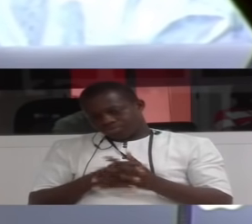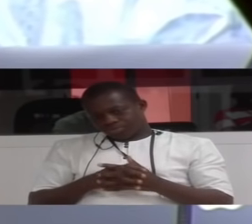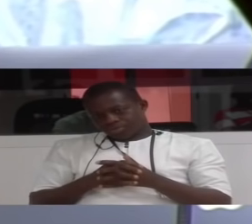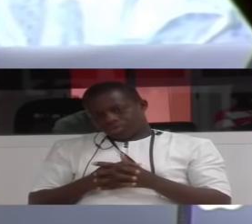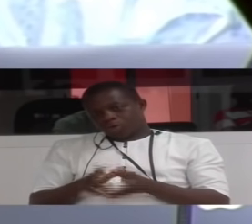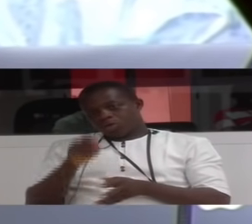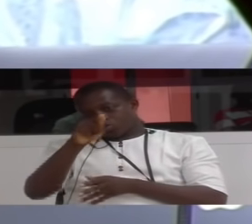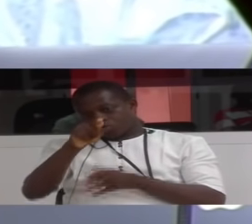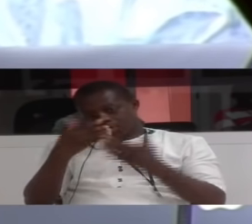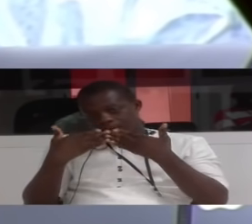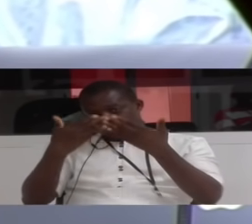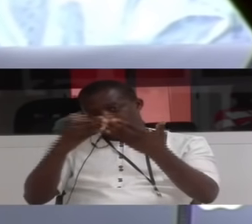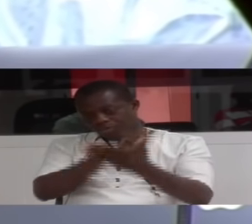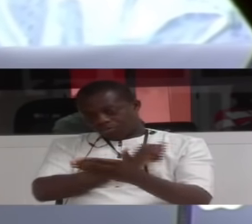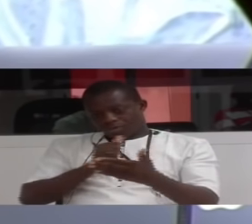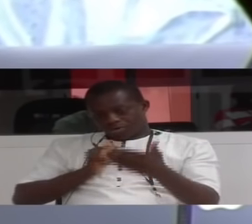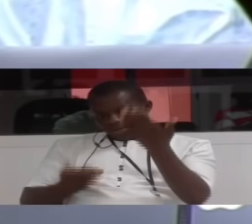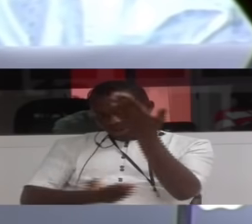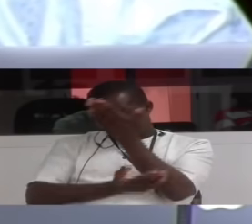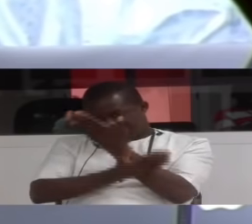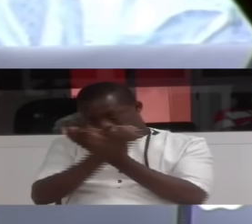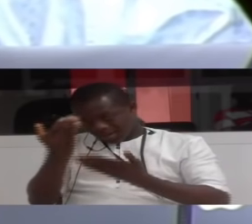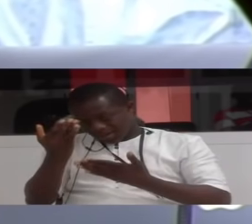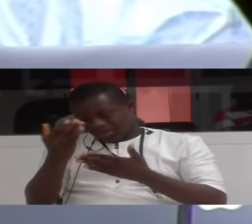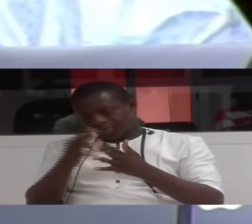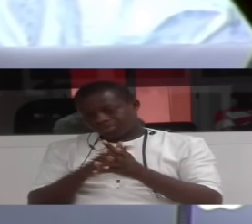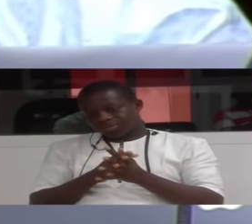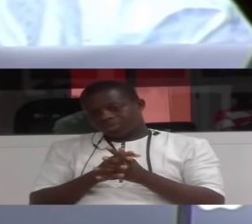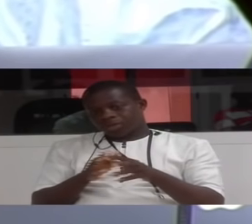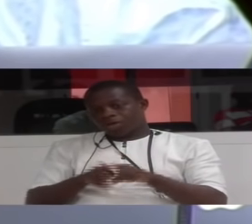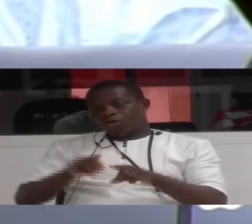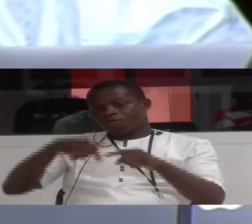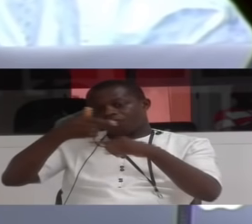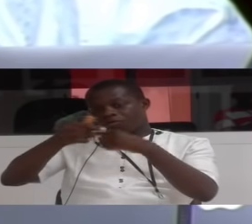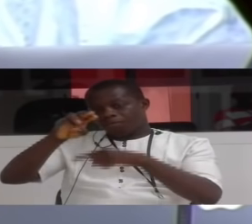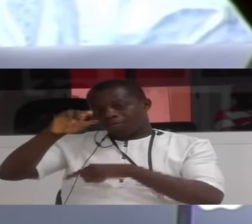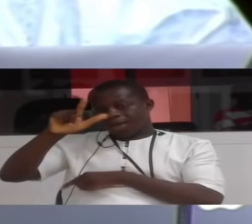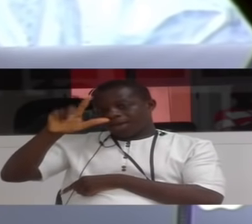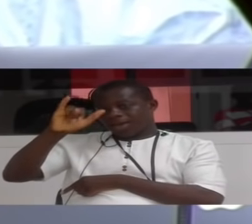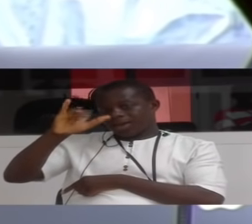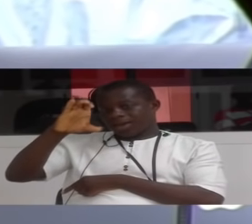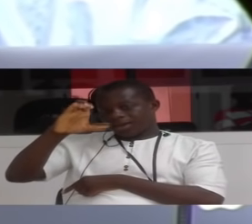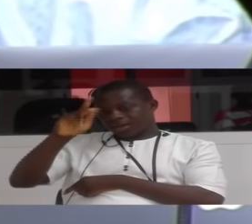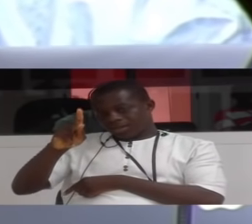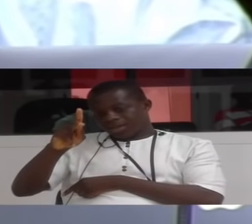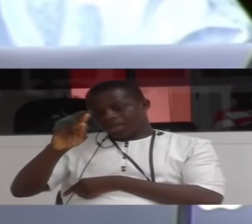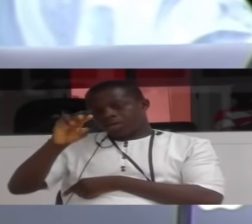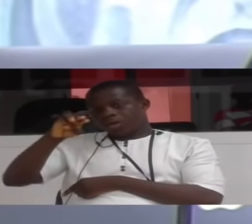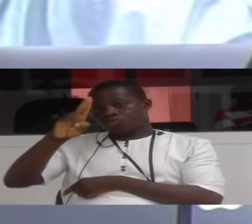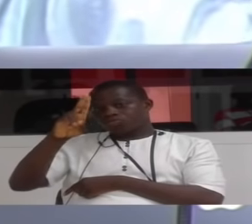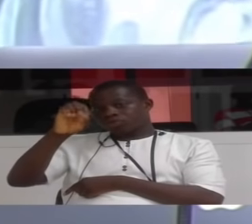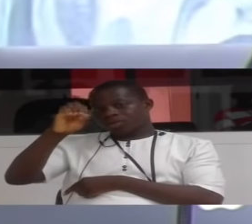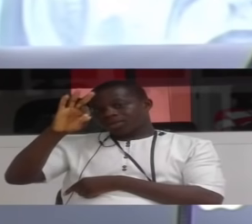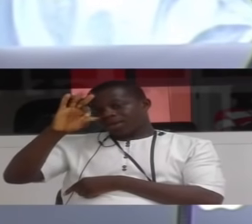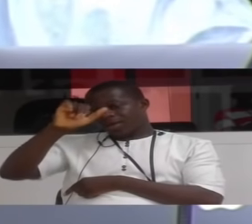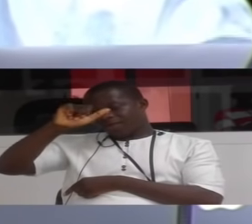You told us earlier that for Malik Mustafa Koli, you were called by Malik Manga